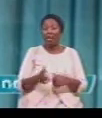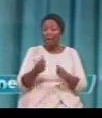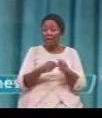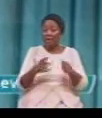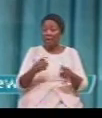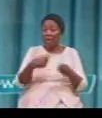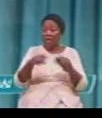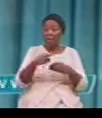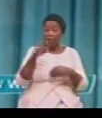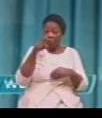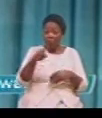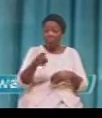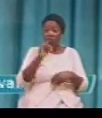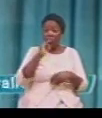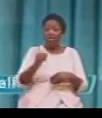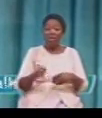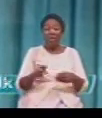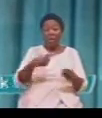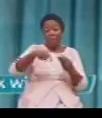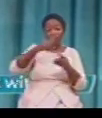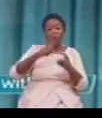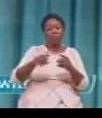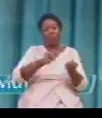Everything about you is about to change.